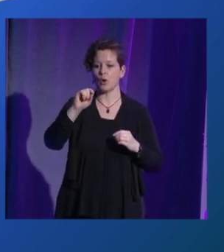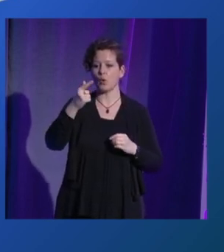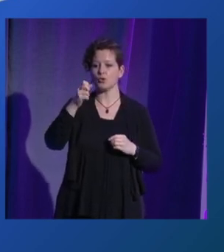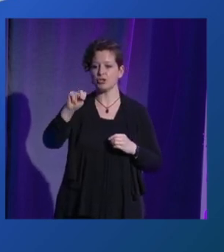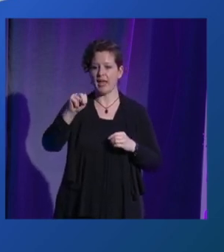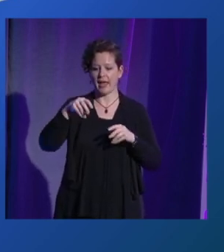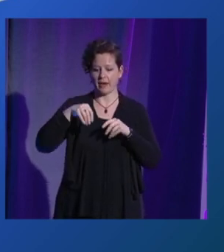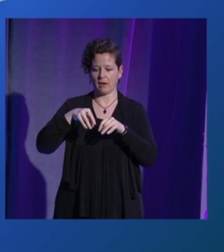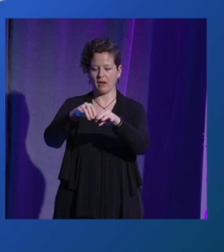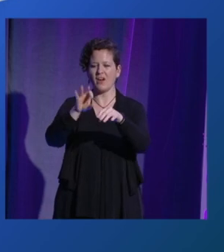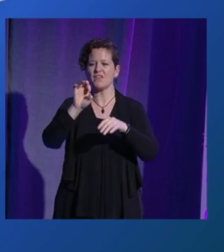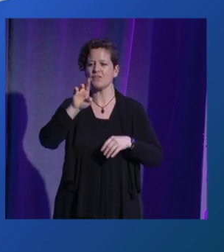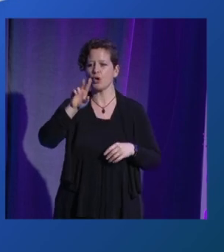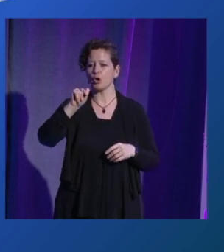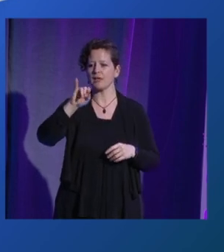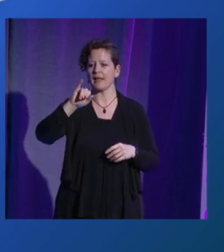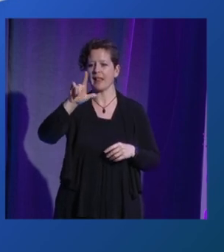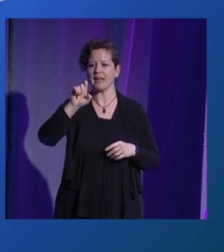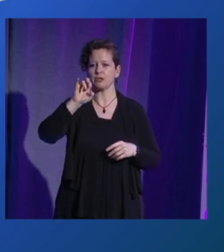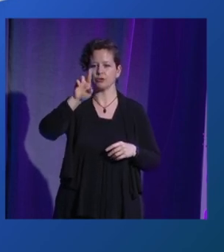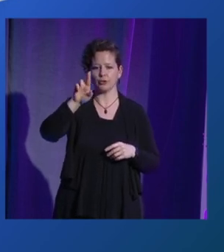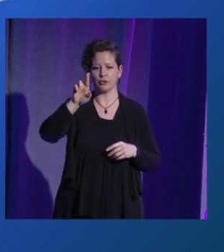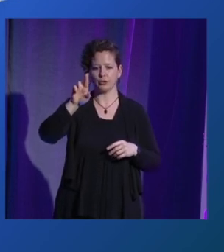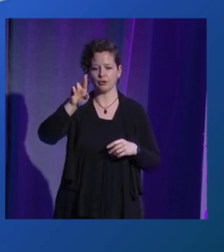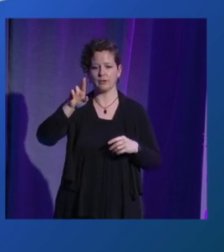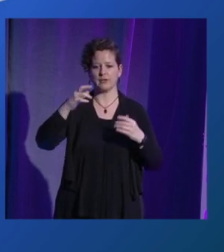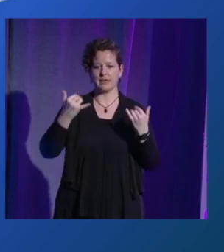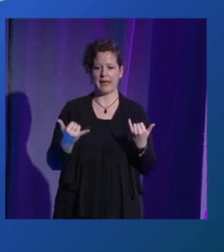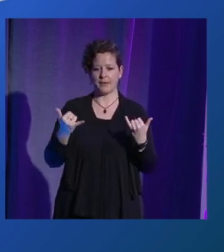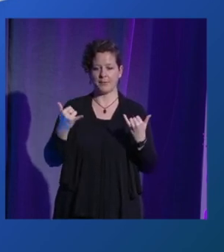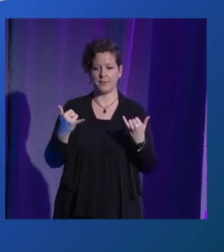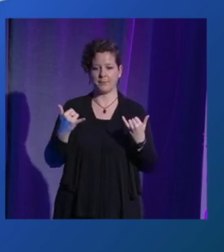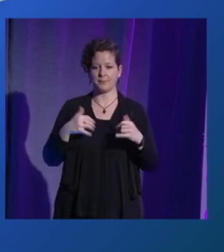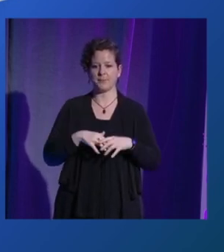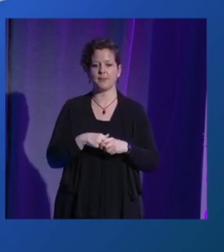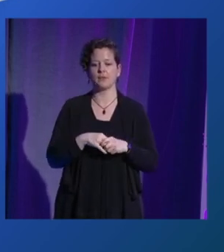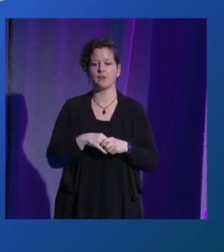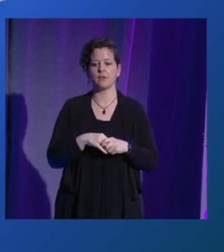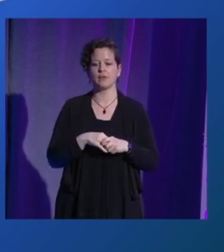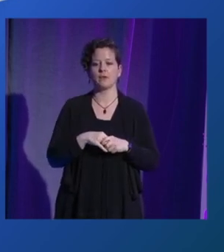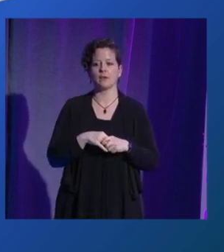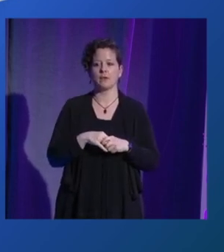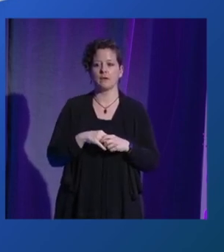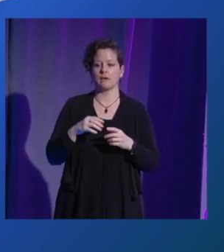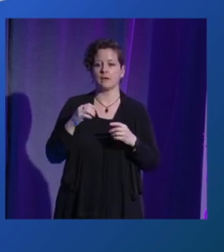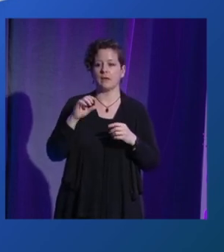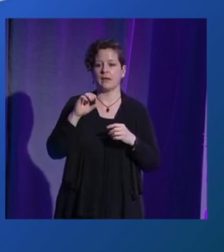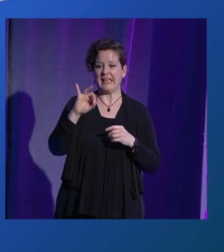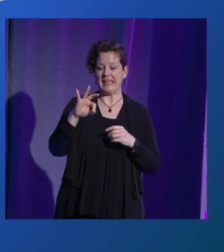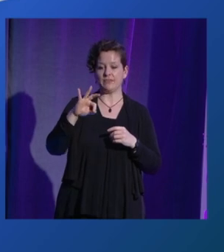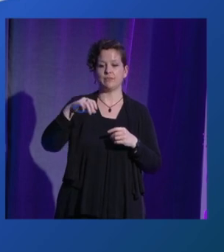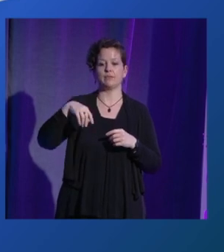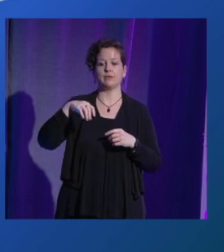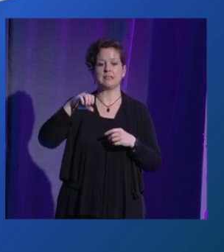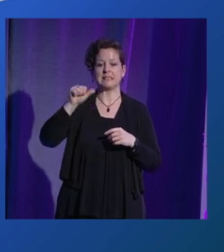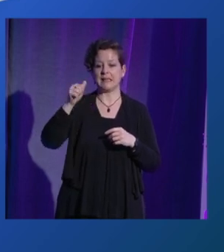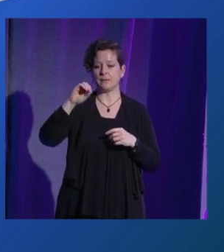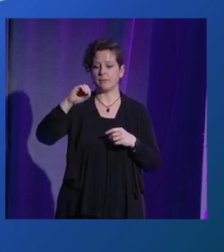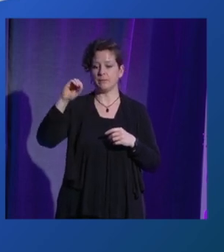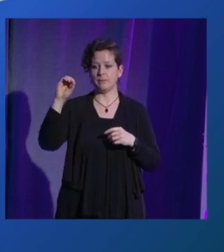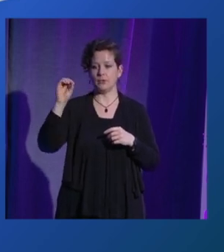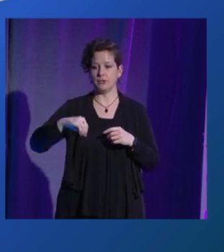crops than it's uh needed right and just reducing 10% of the